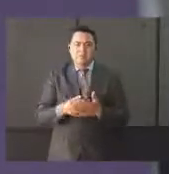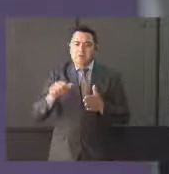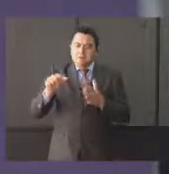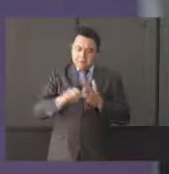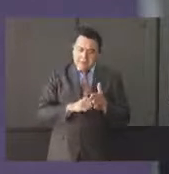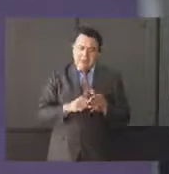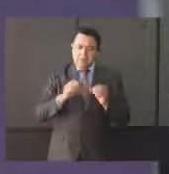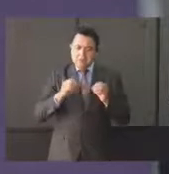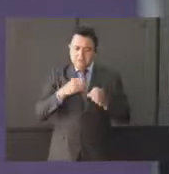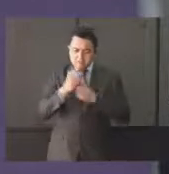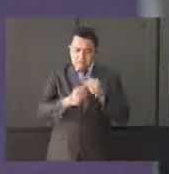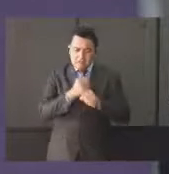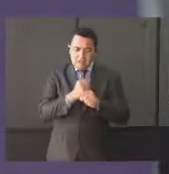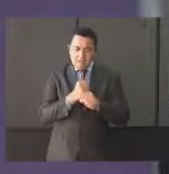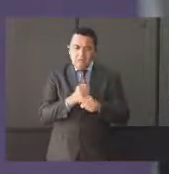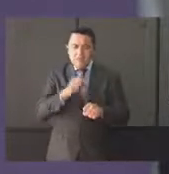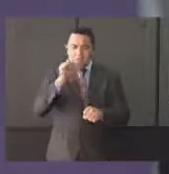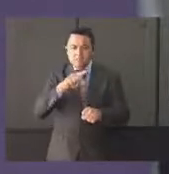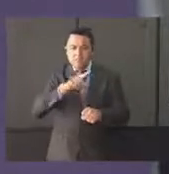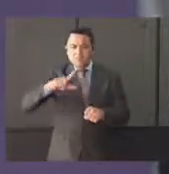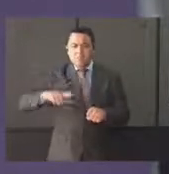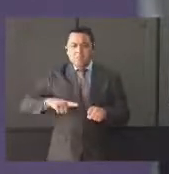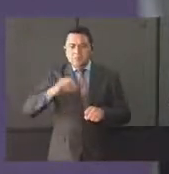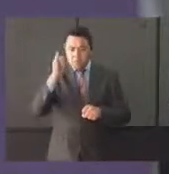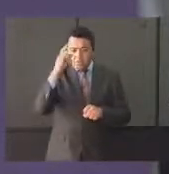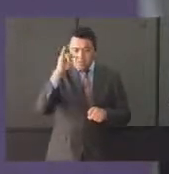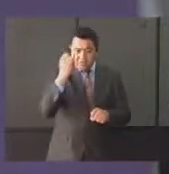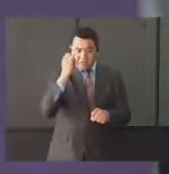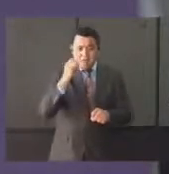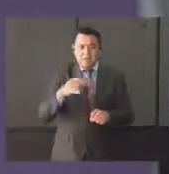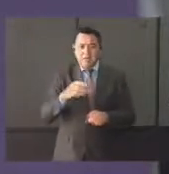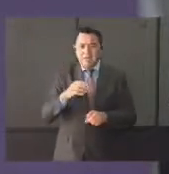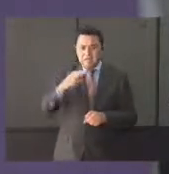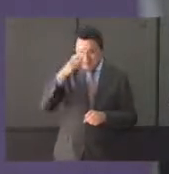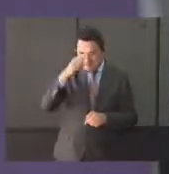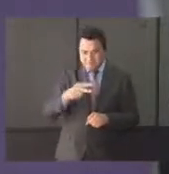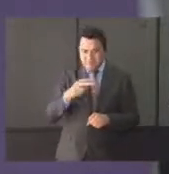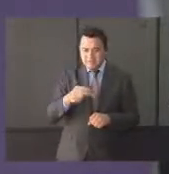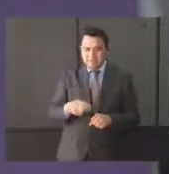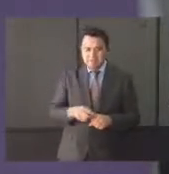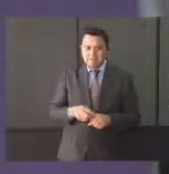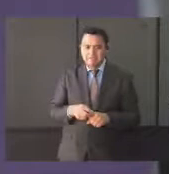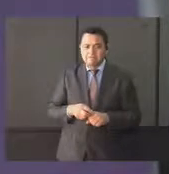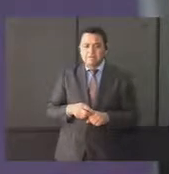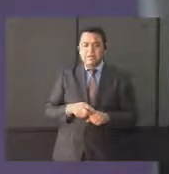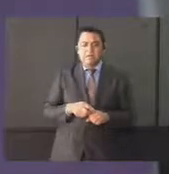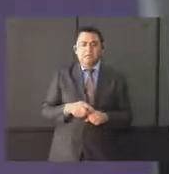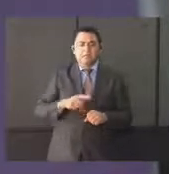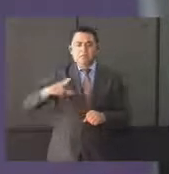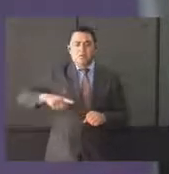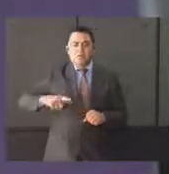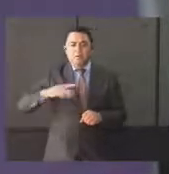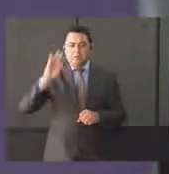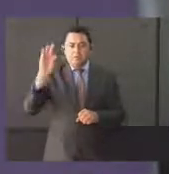then the state, for the first time, or the federal government, for the